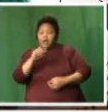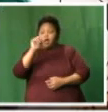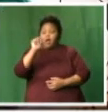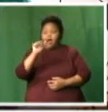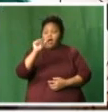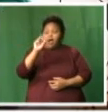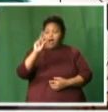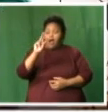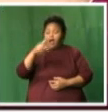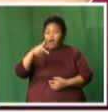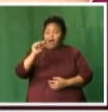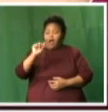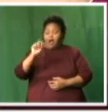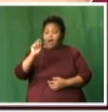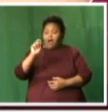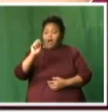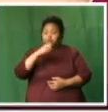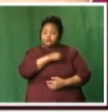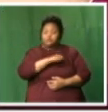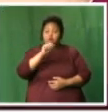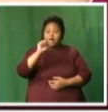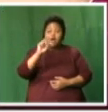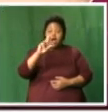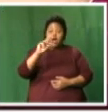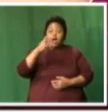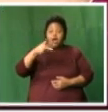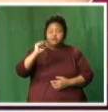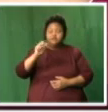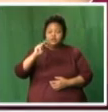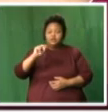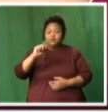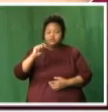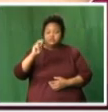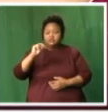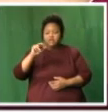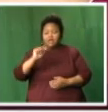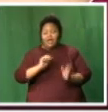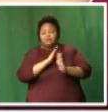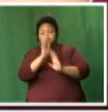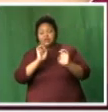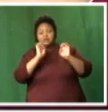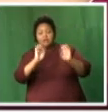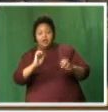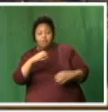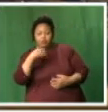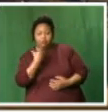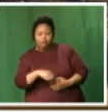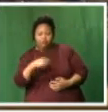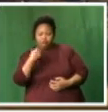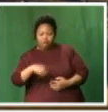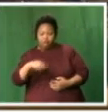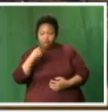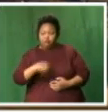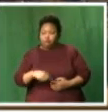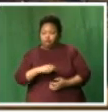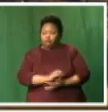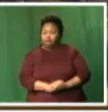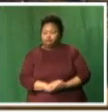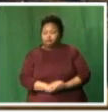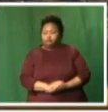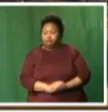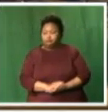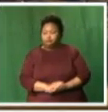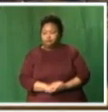kutemidlalo ngiphathiswe Msiba noFabrice Msonela kanti ithombe etibeka DW France 24 kanye na-VOA. Setepeza